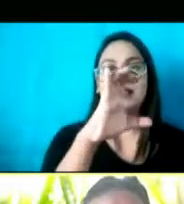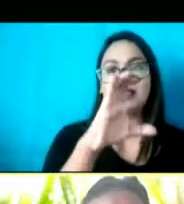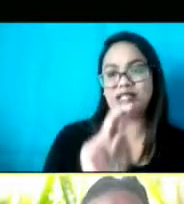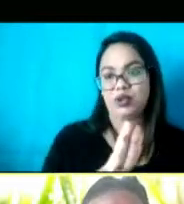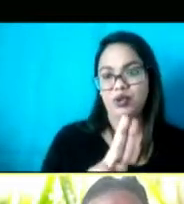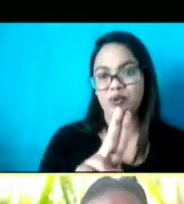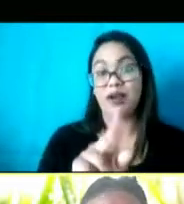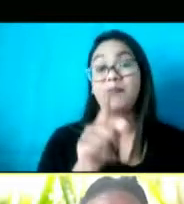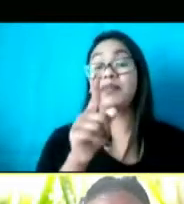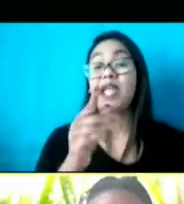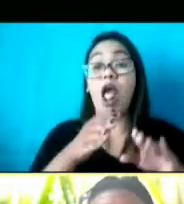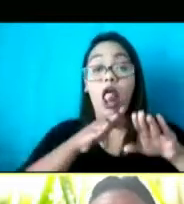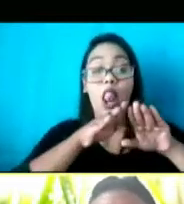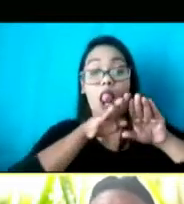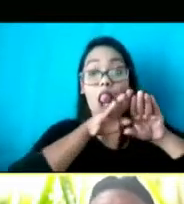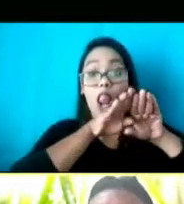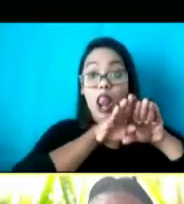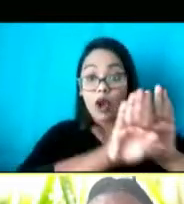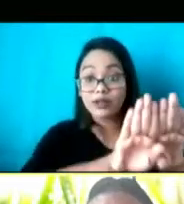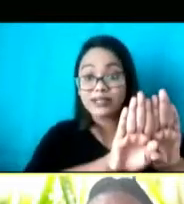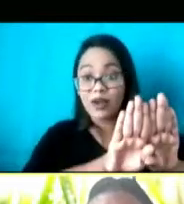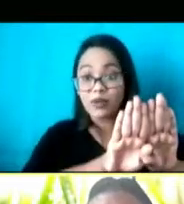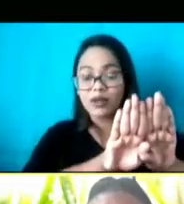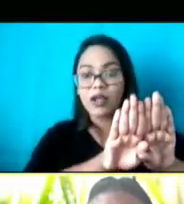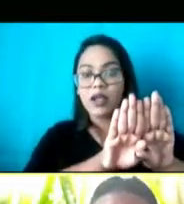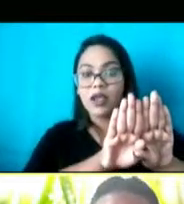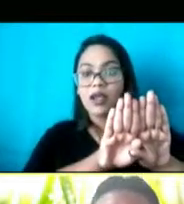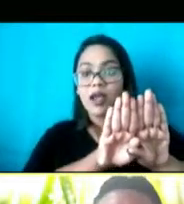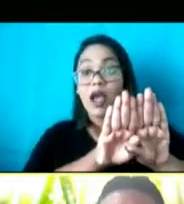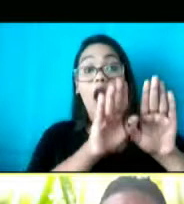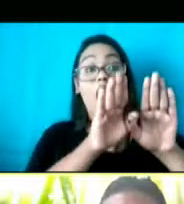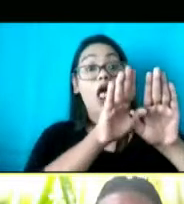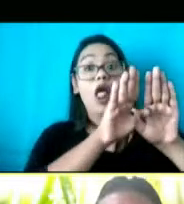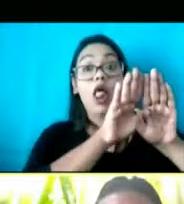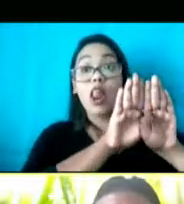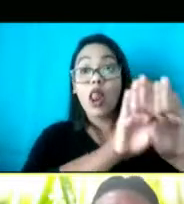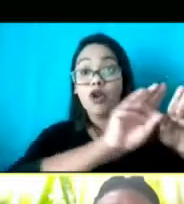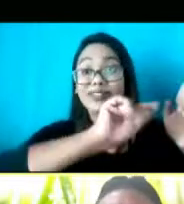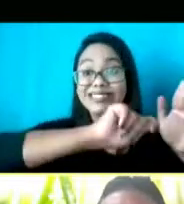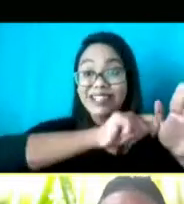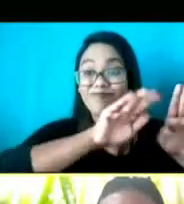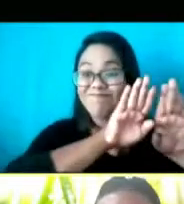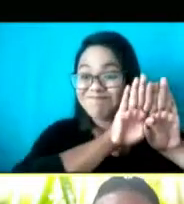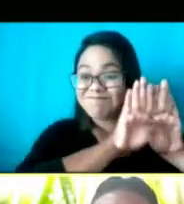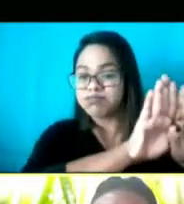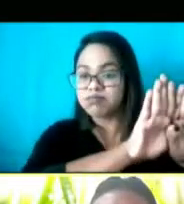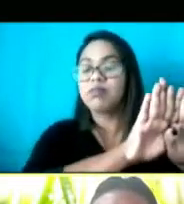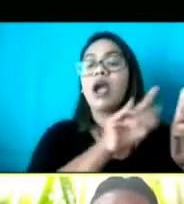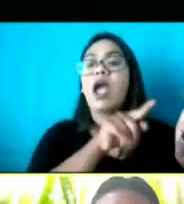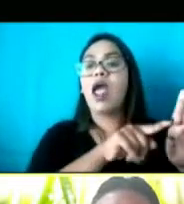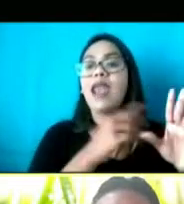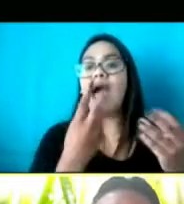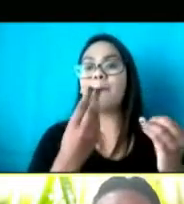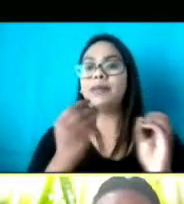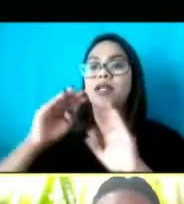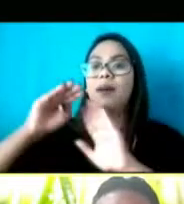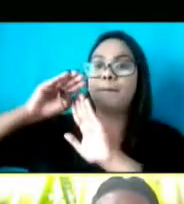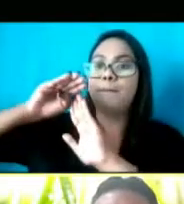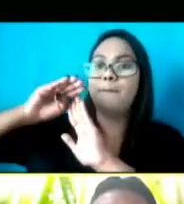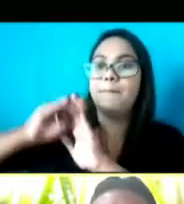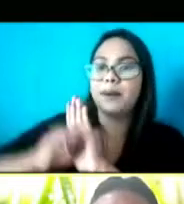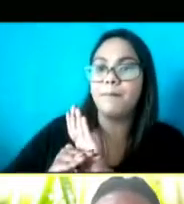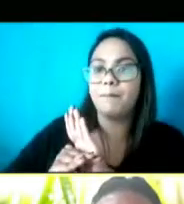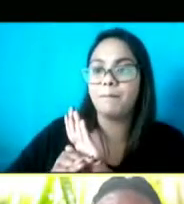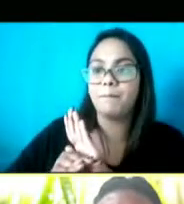during the lockdowns, the trauma dropped off. You can see the dramatic drops in the